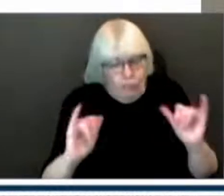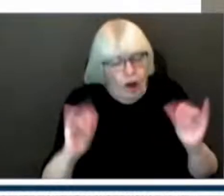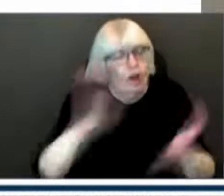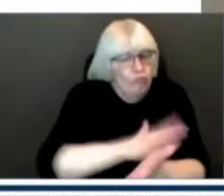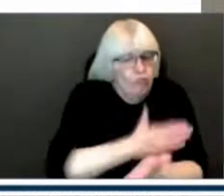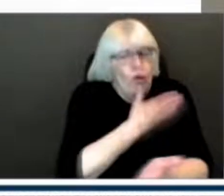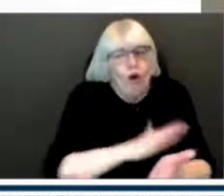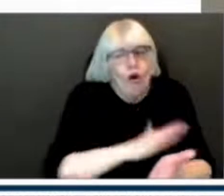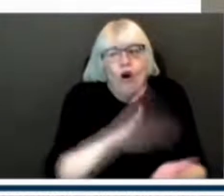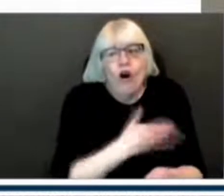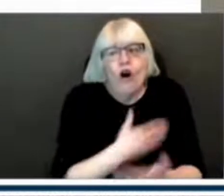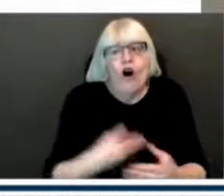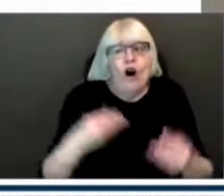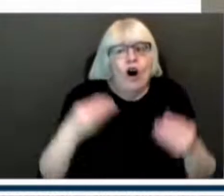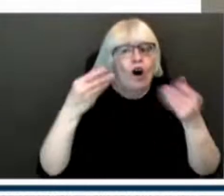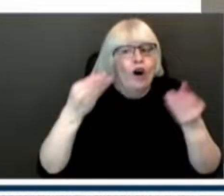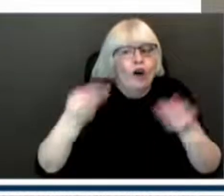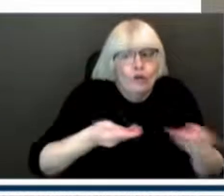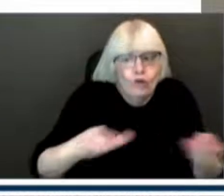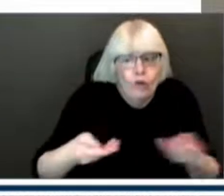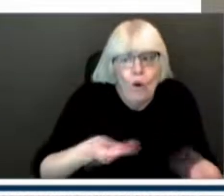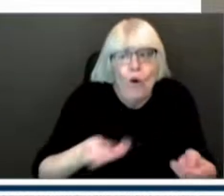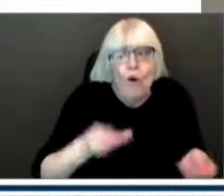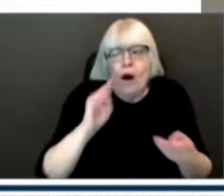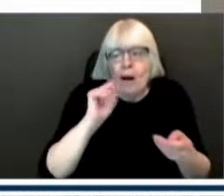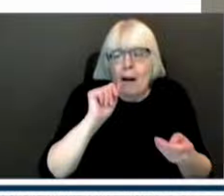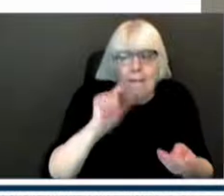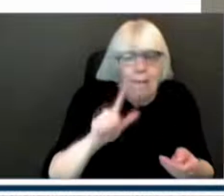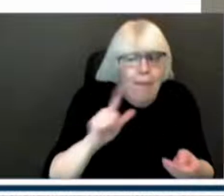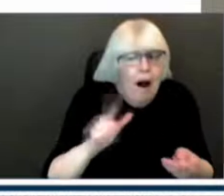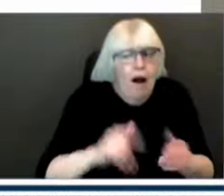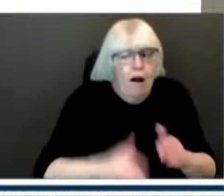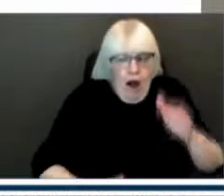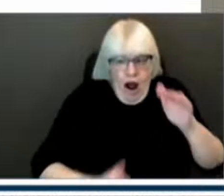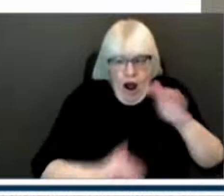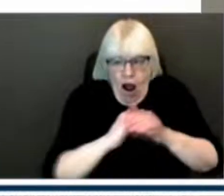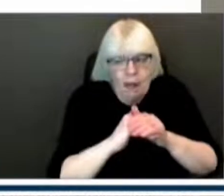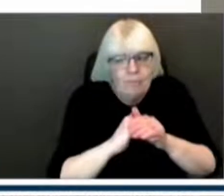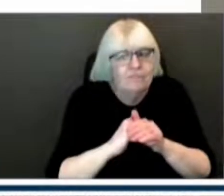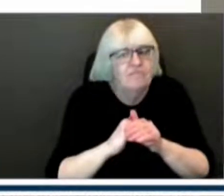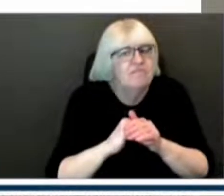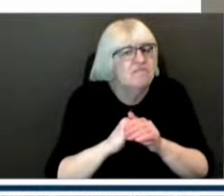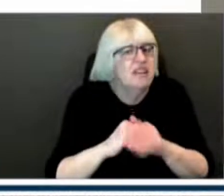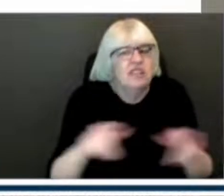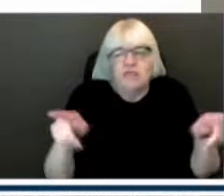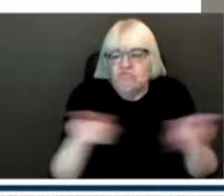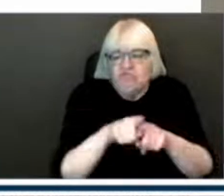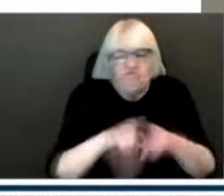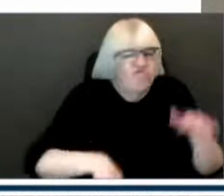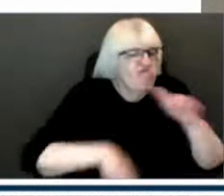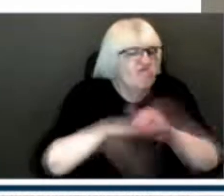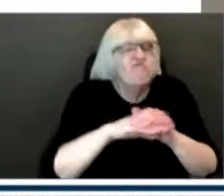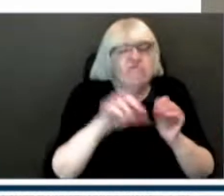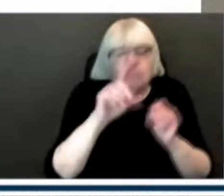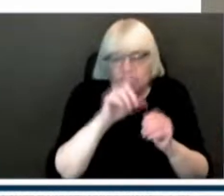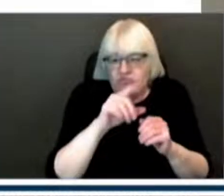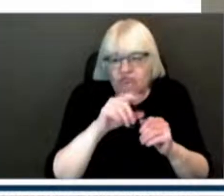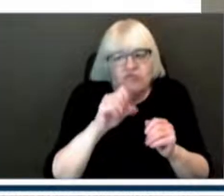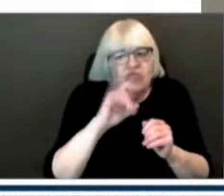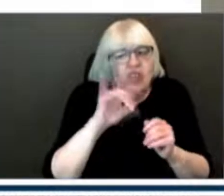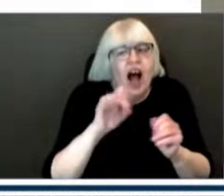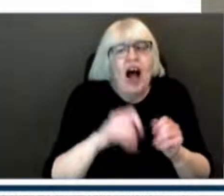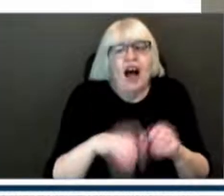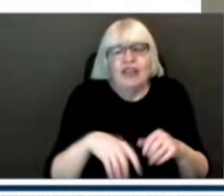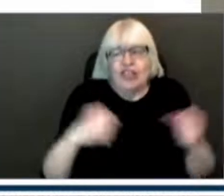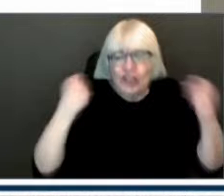at maximum capacity possible with physical distancing. Fitness, recreation, leisure facilities, businesses and organizations